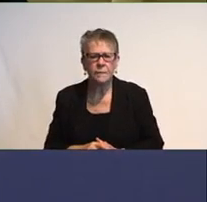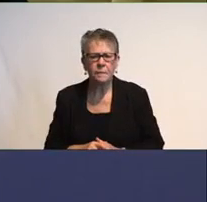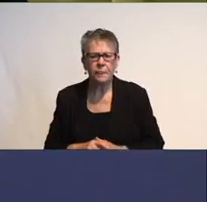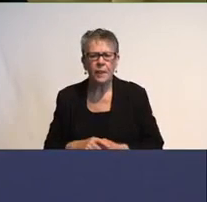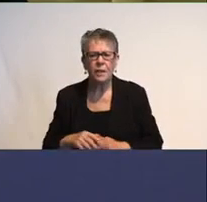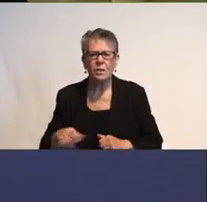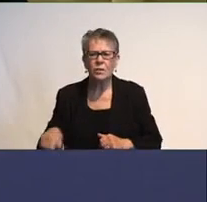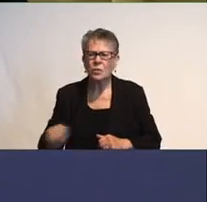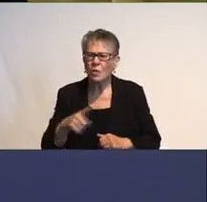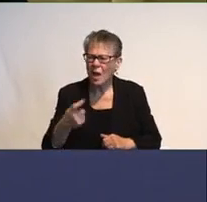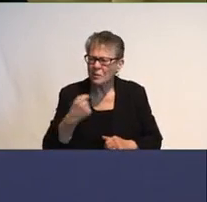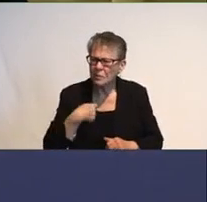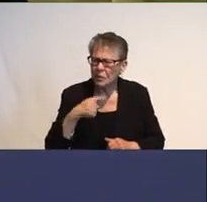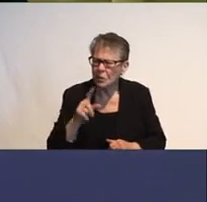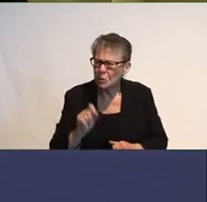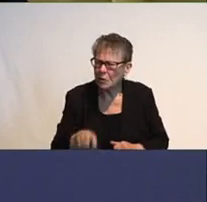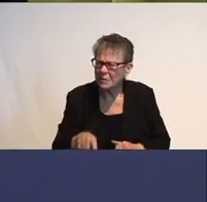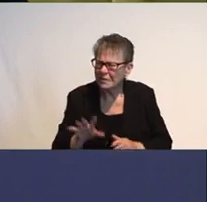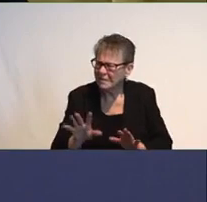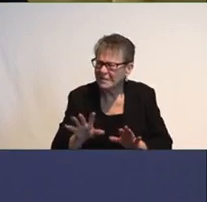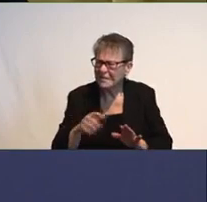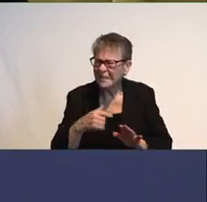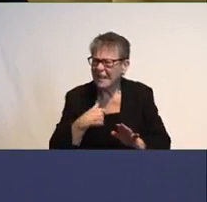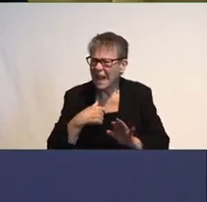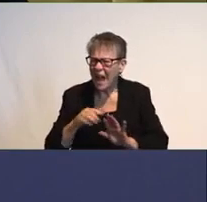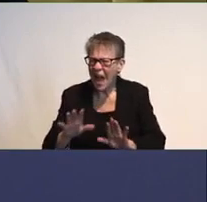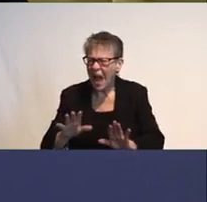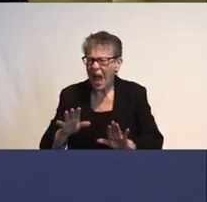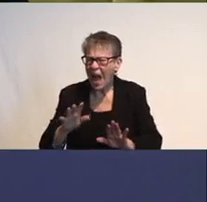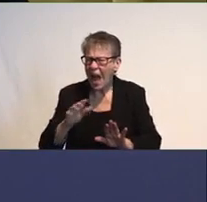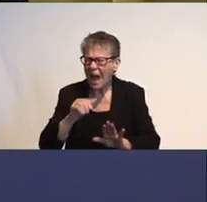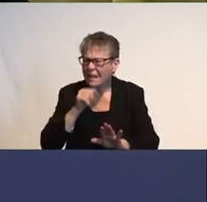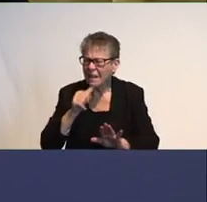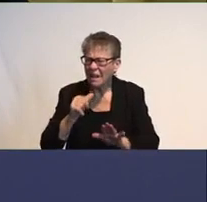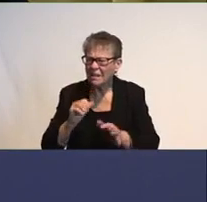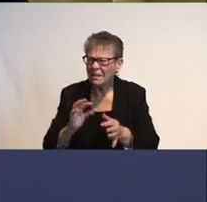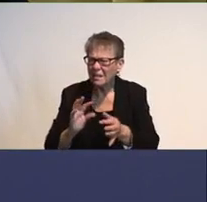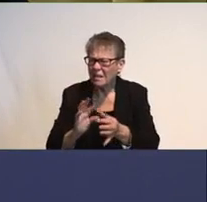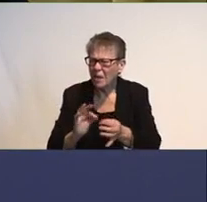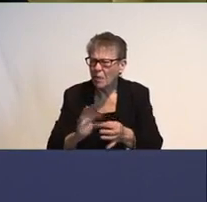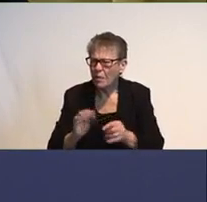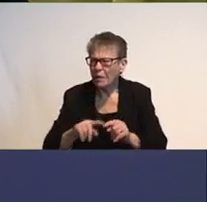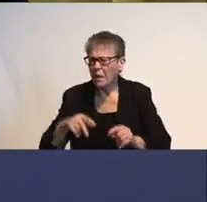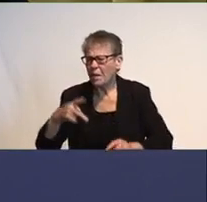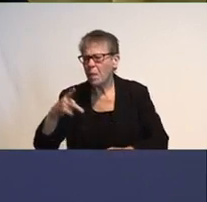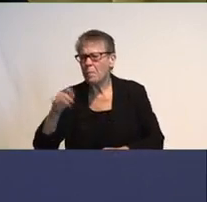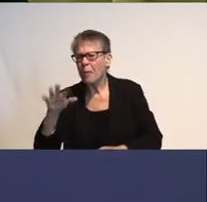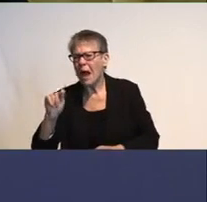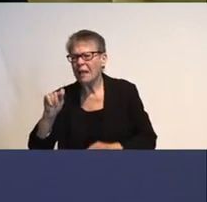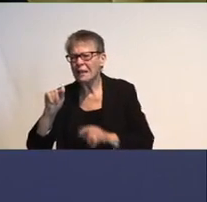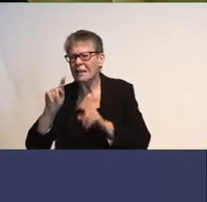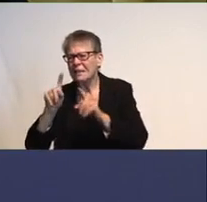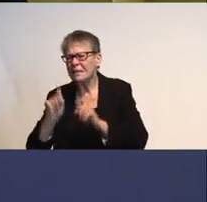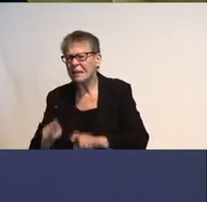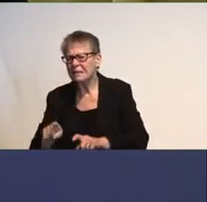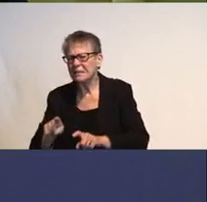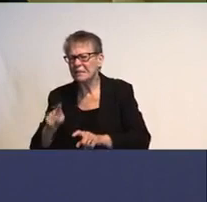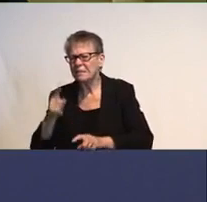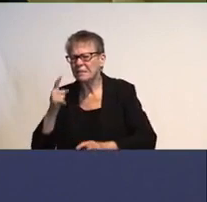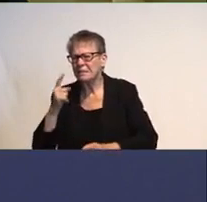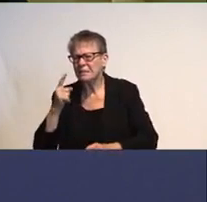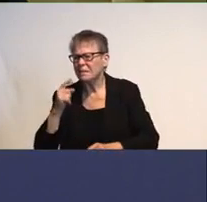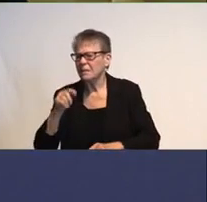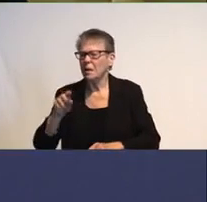could assume conceptually, I haven't been asked about the pilot bill in a long time. Conceptually, that's, to me, is headed in the right